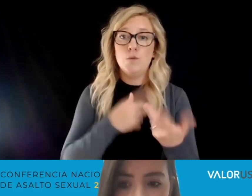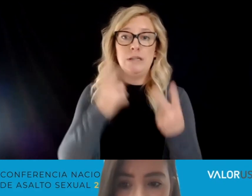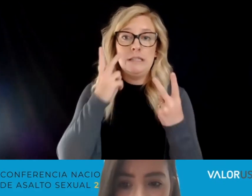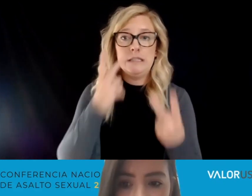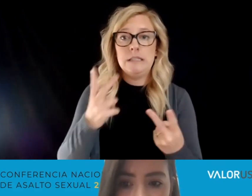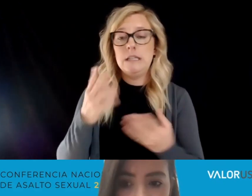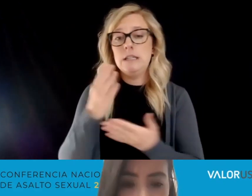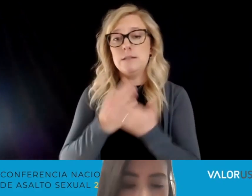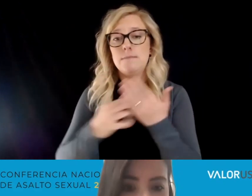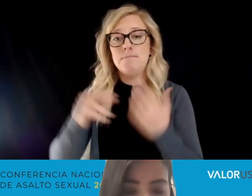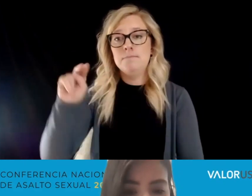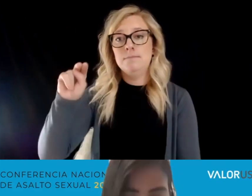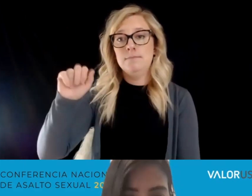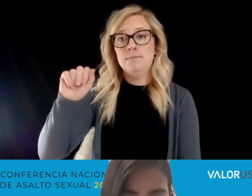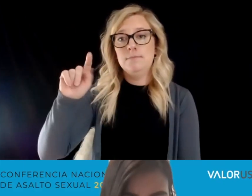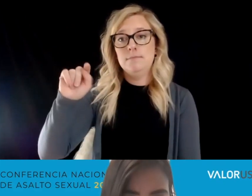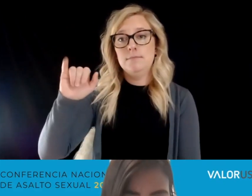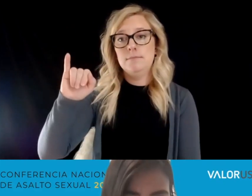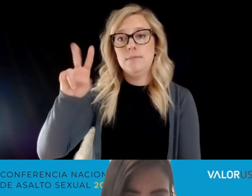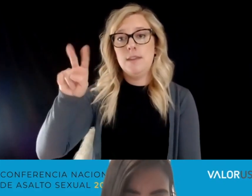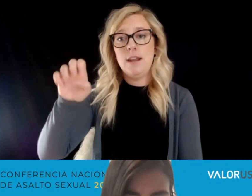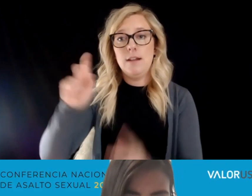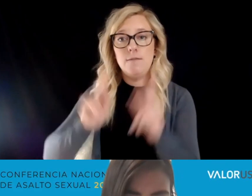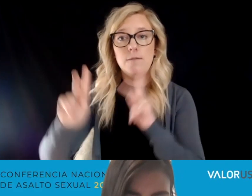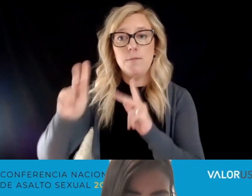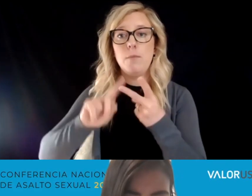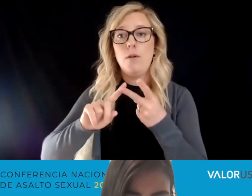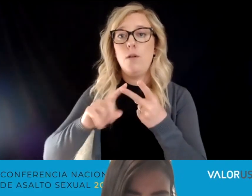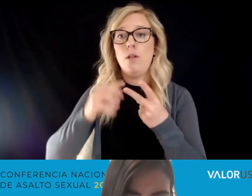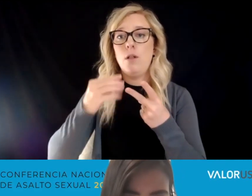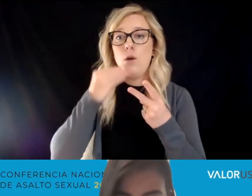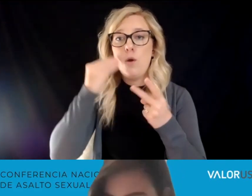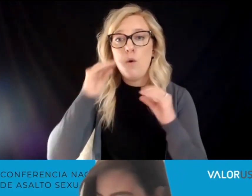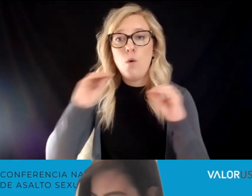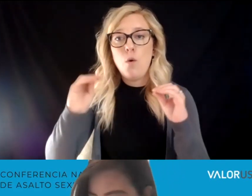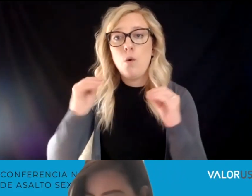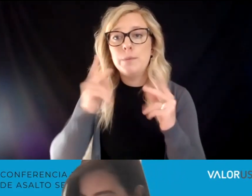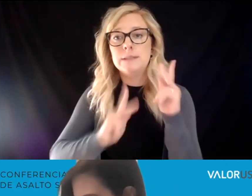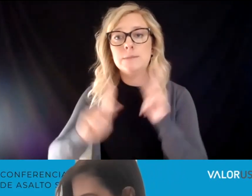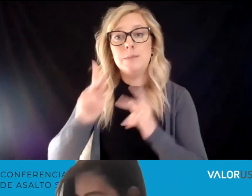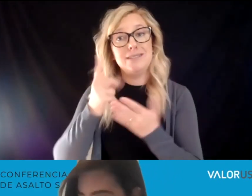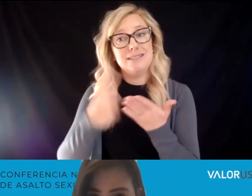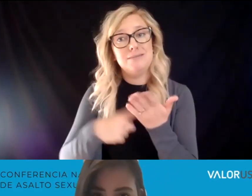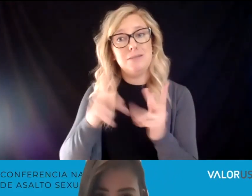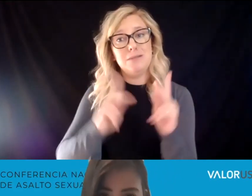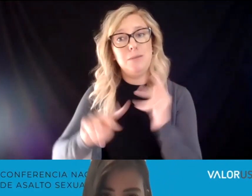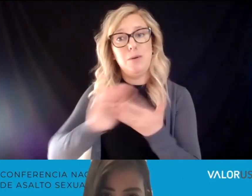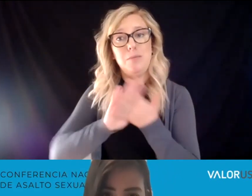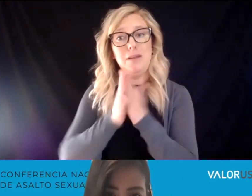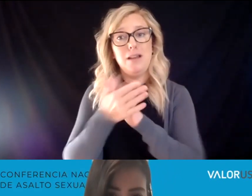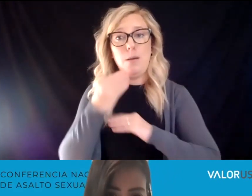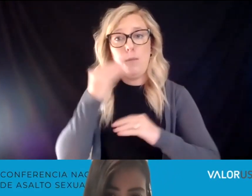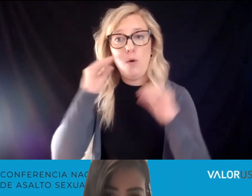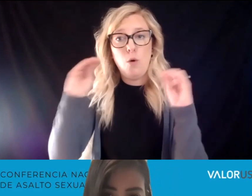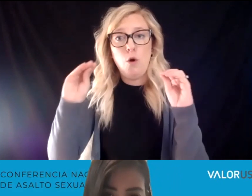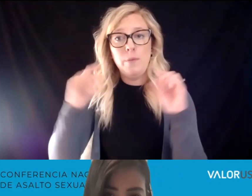peoples, with homeless people. Sometimes, people end up homeless from different communities.